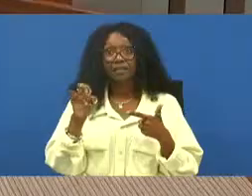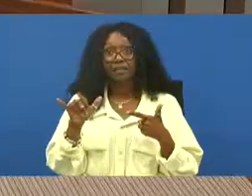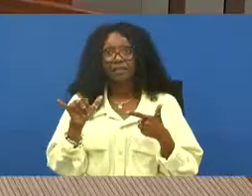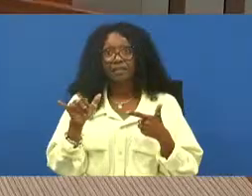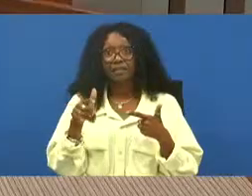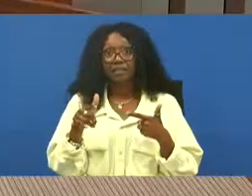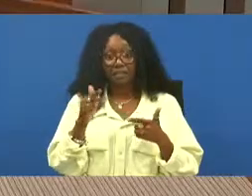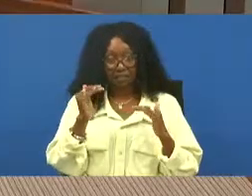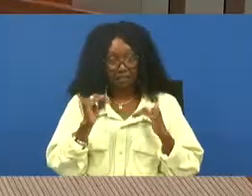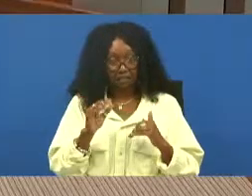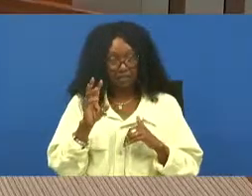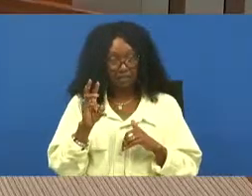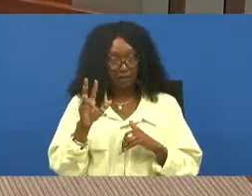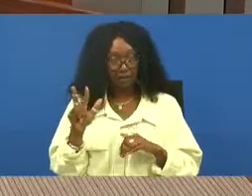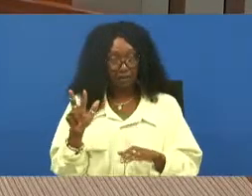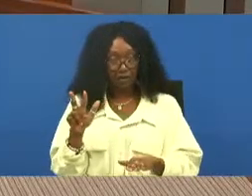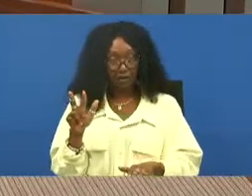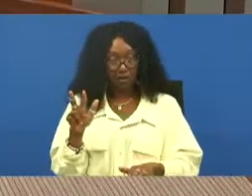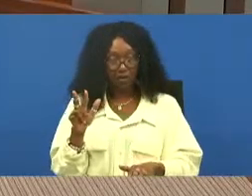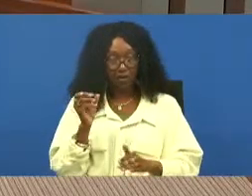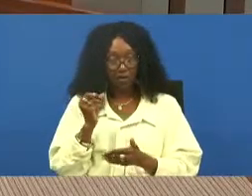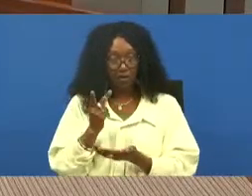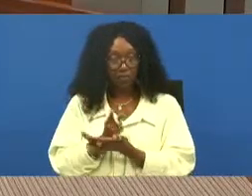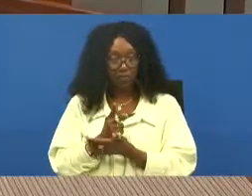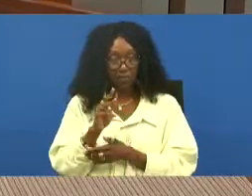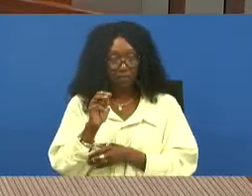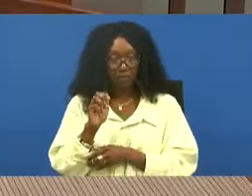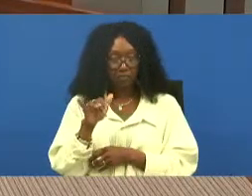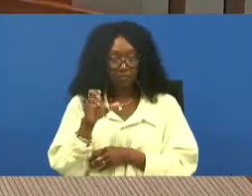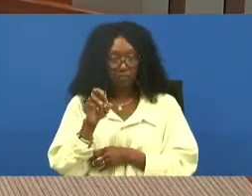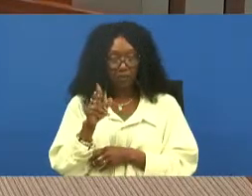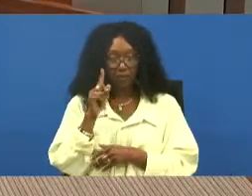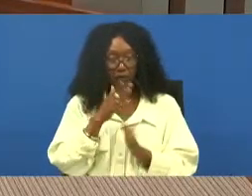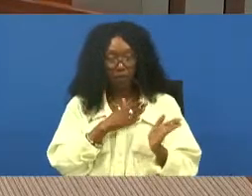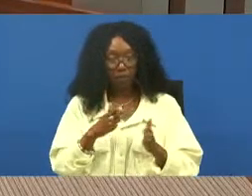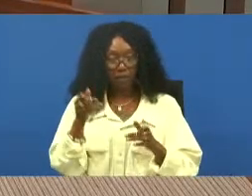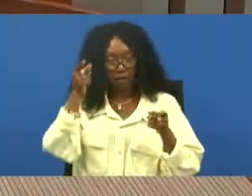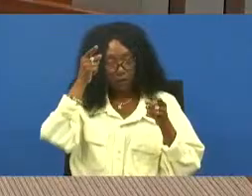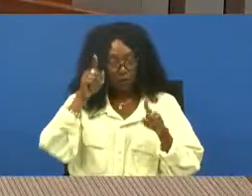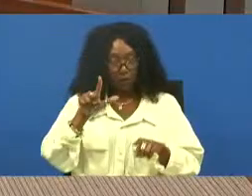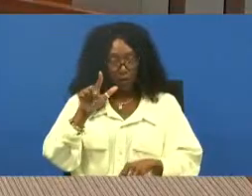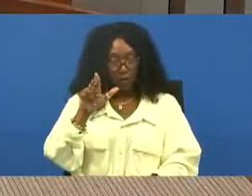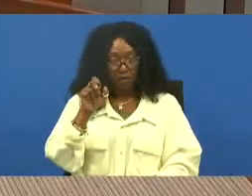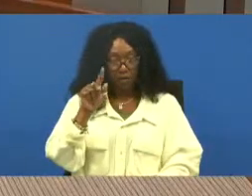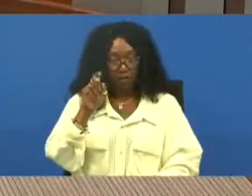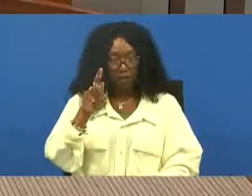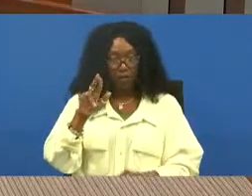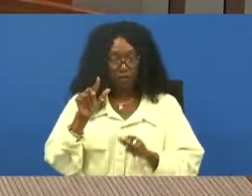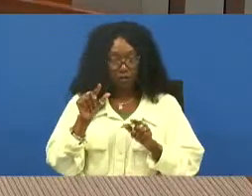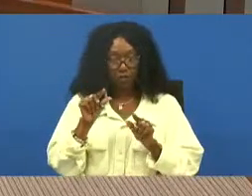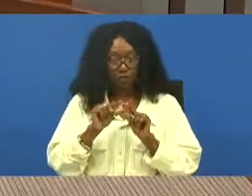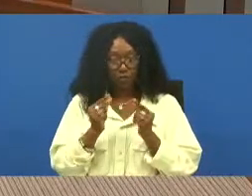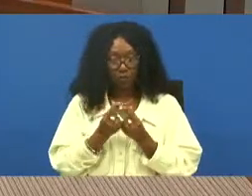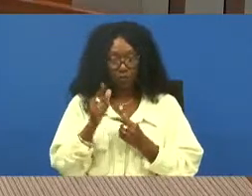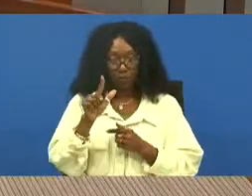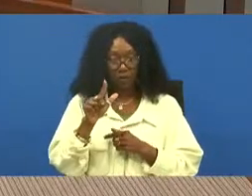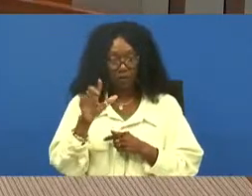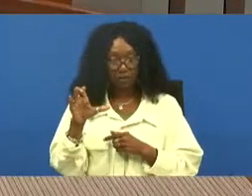Item 63, authorizing Mayor President to execute an agreement with the Luster Group LLC for demolition and abatement services,